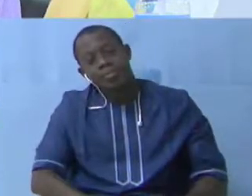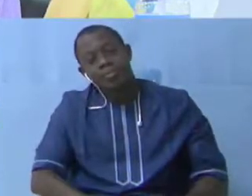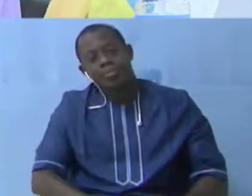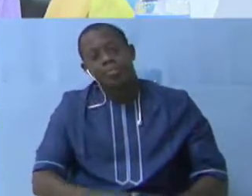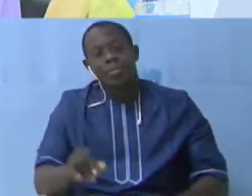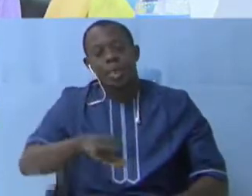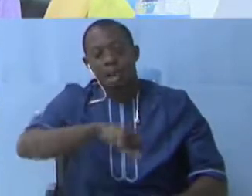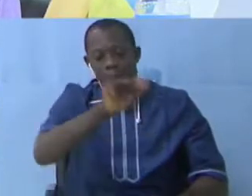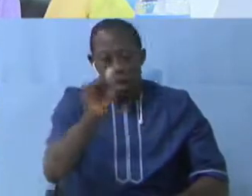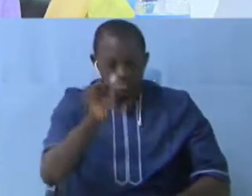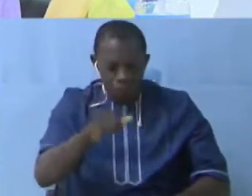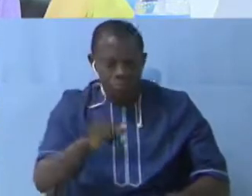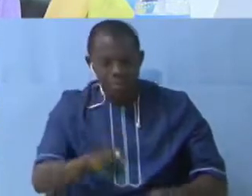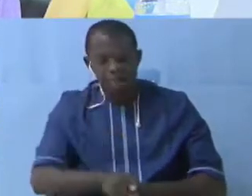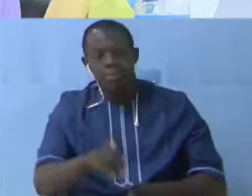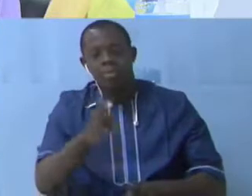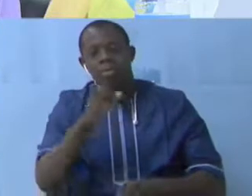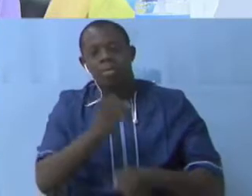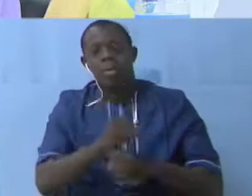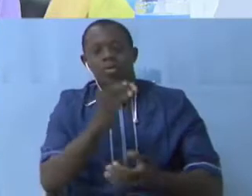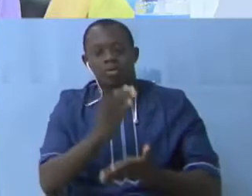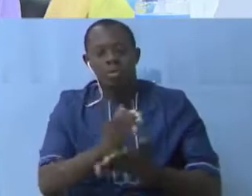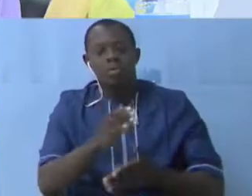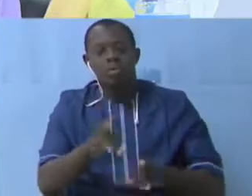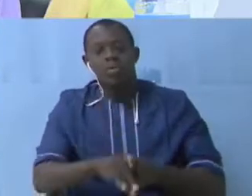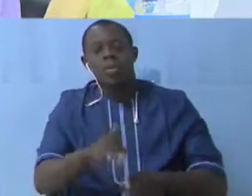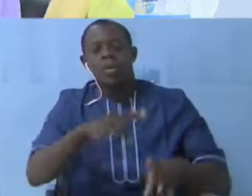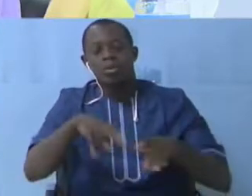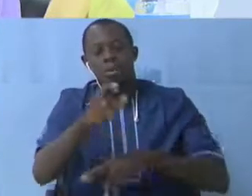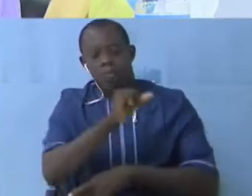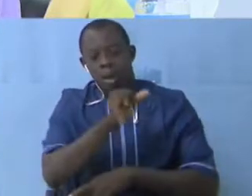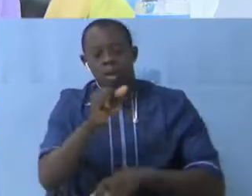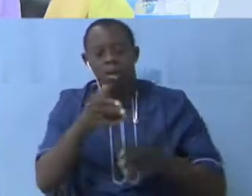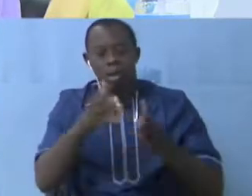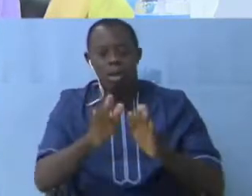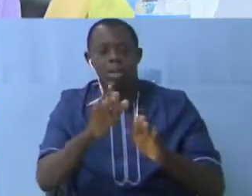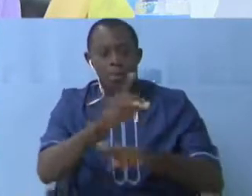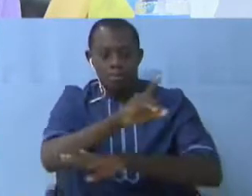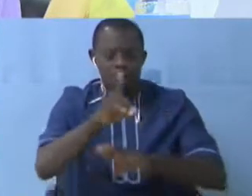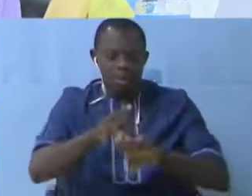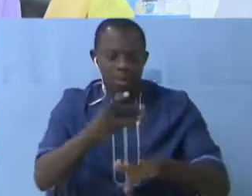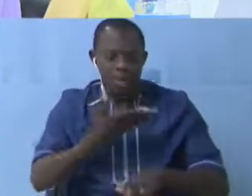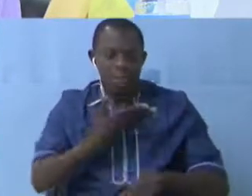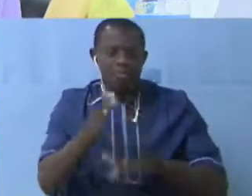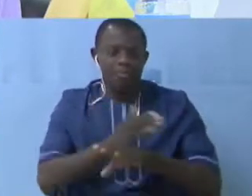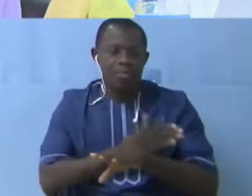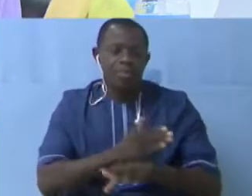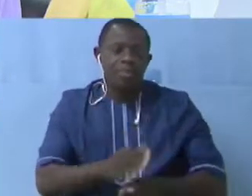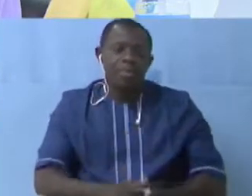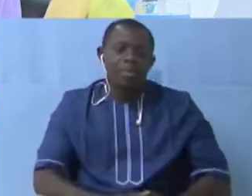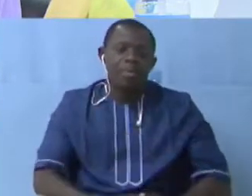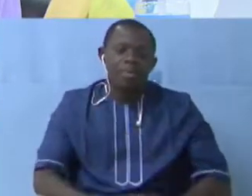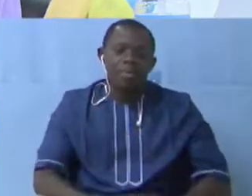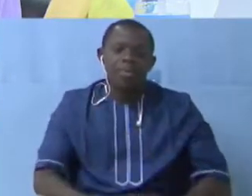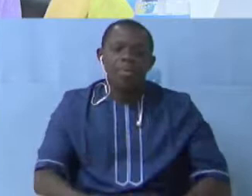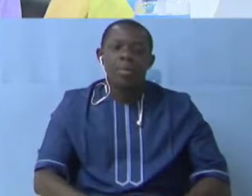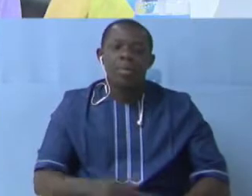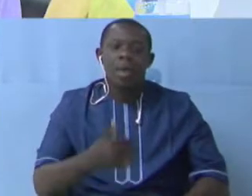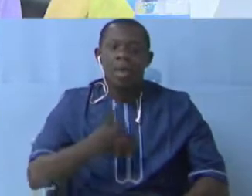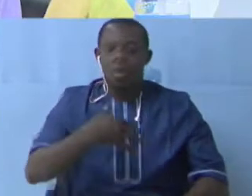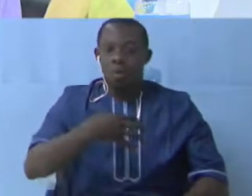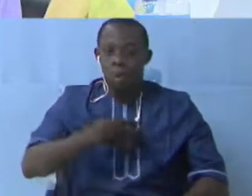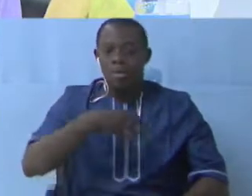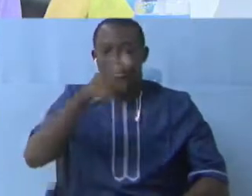then we will redeem ourselves, I think. Bu boobaa nag danañ mën a delloowaat suñ bopp fañ nekkoon. I would like to personally thank